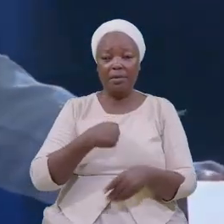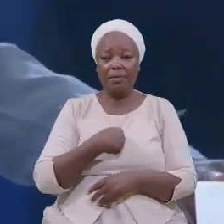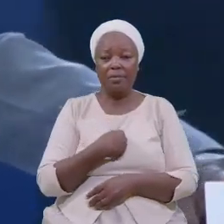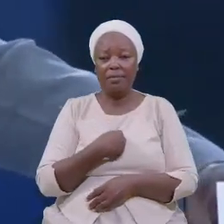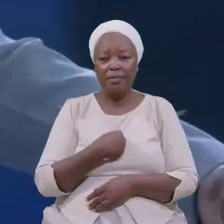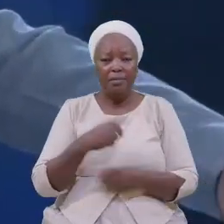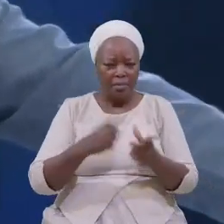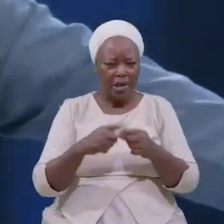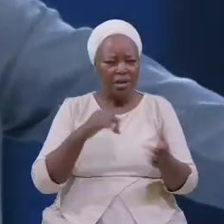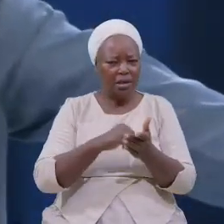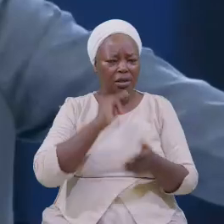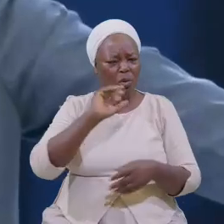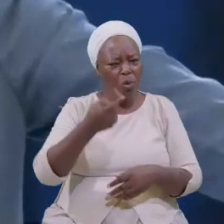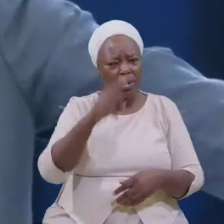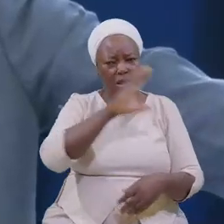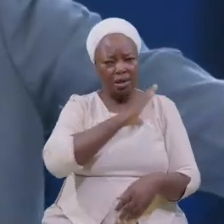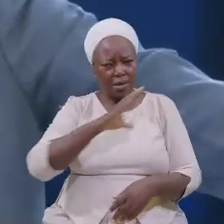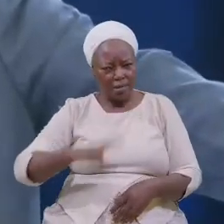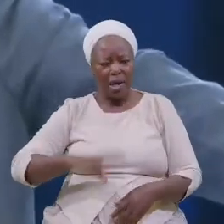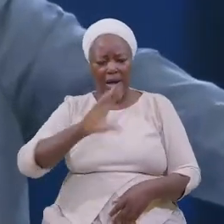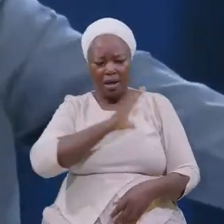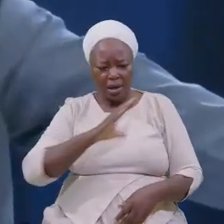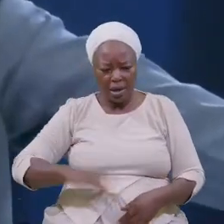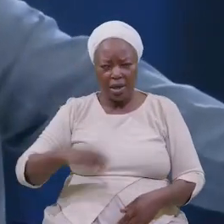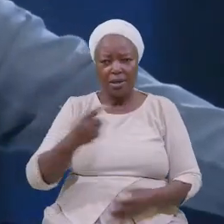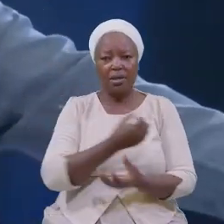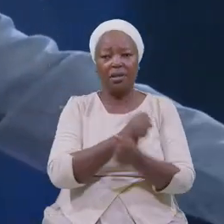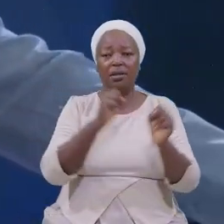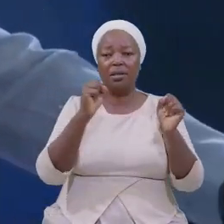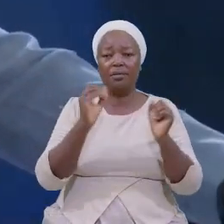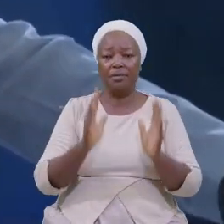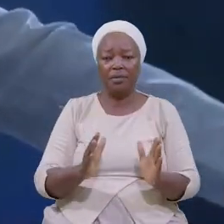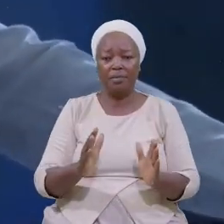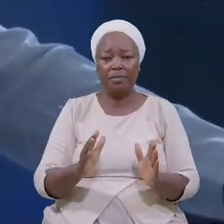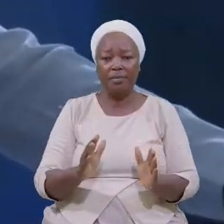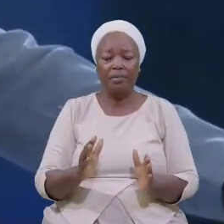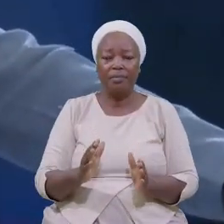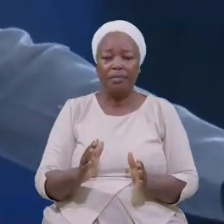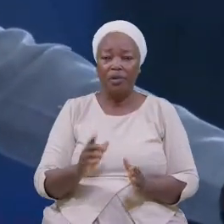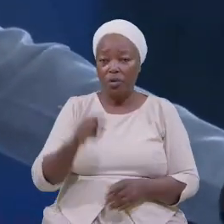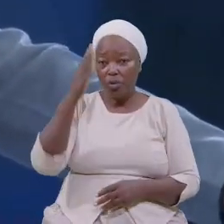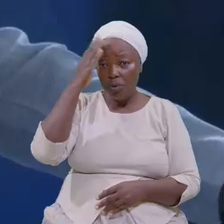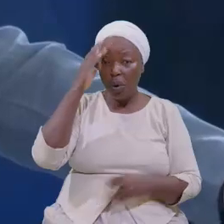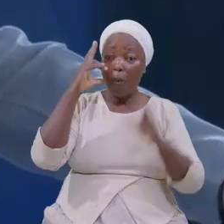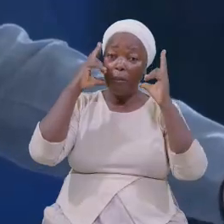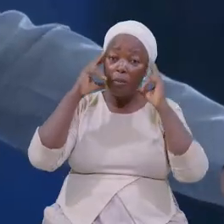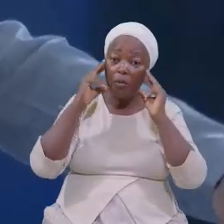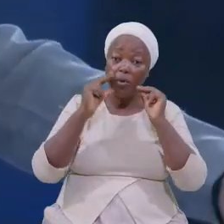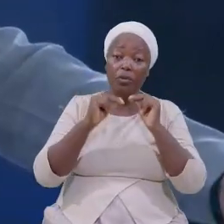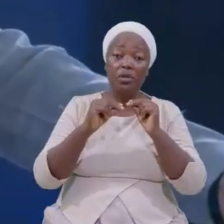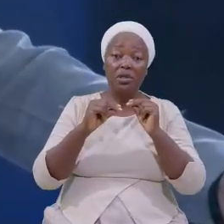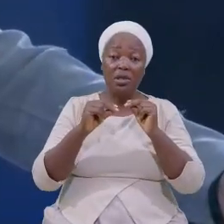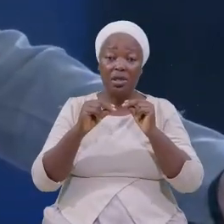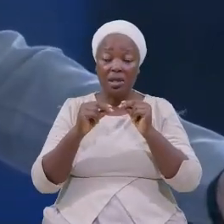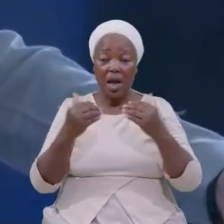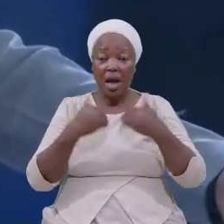It's only Christ. Christ the Savior. You know, Moses carried a rod.